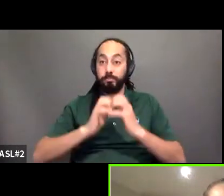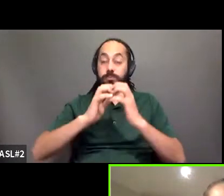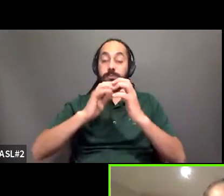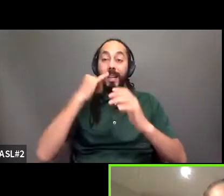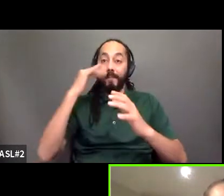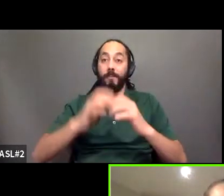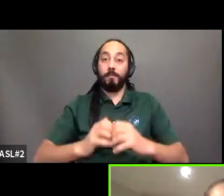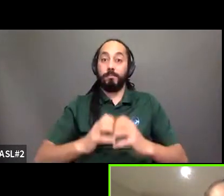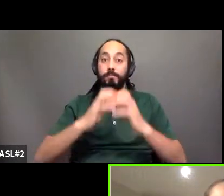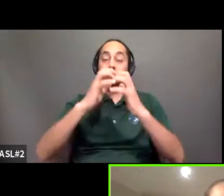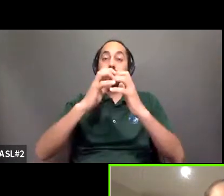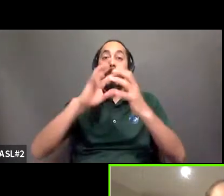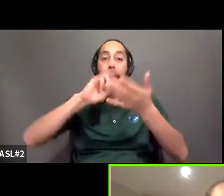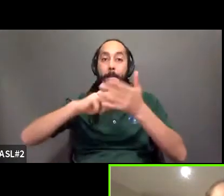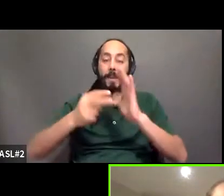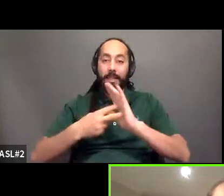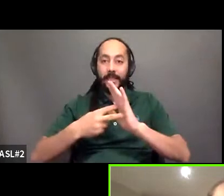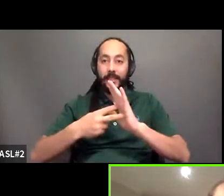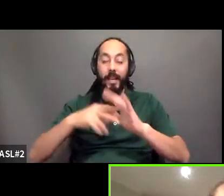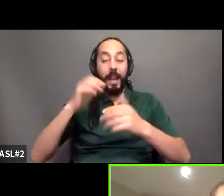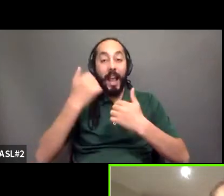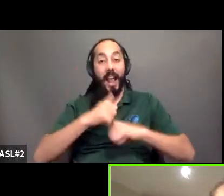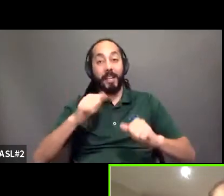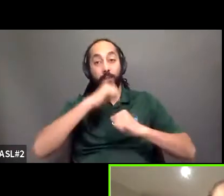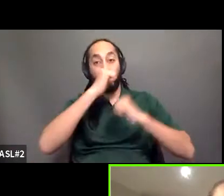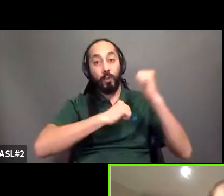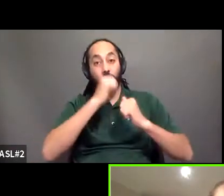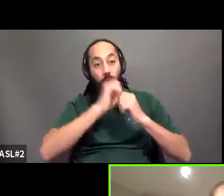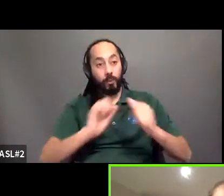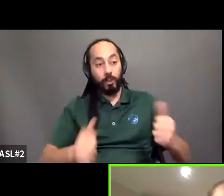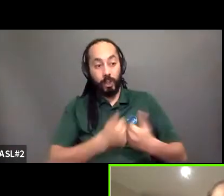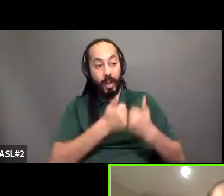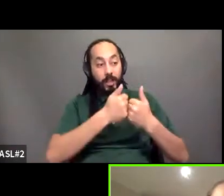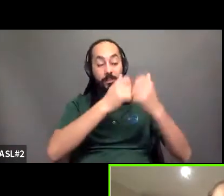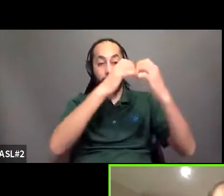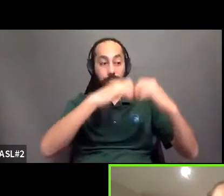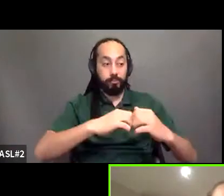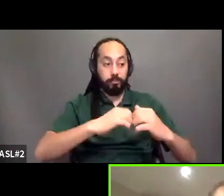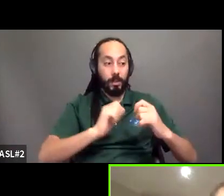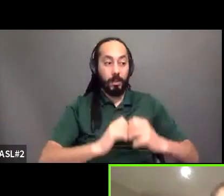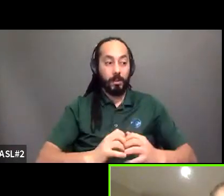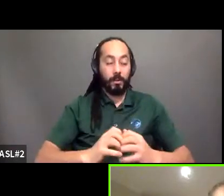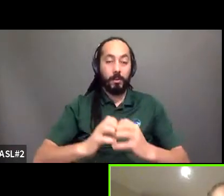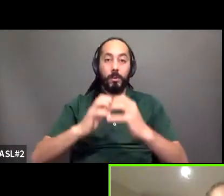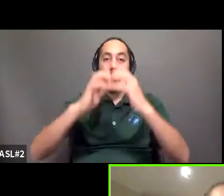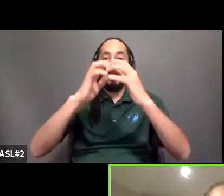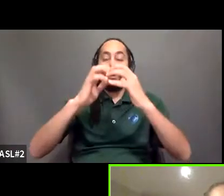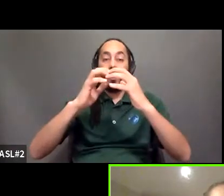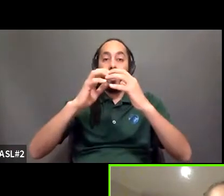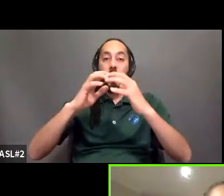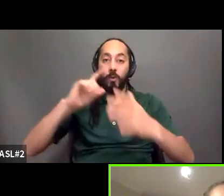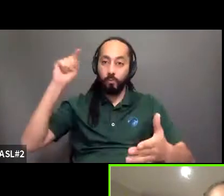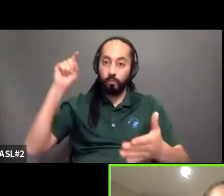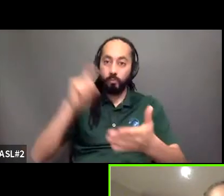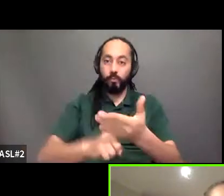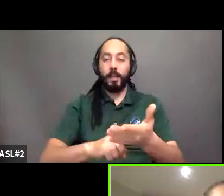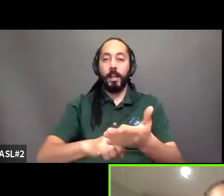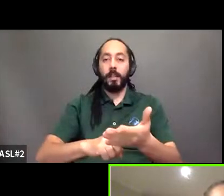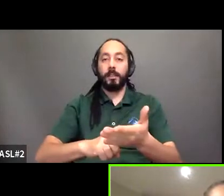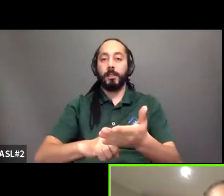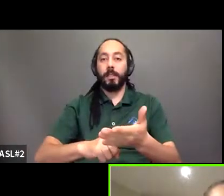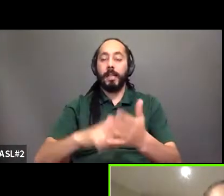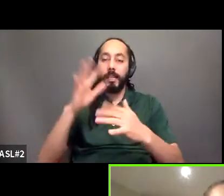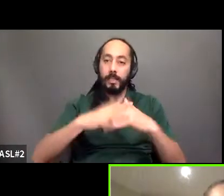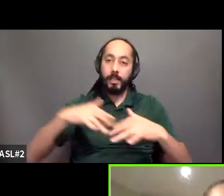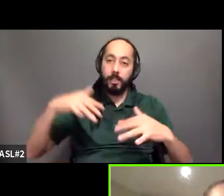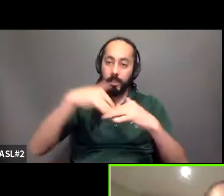are challenged are rebuilt in ways that recognize Indigenous self-determination